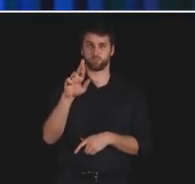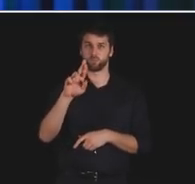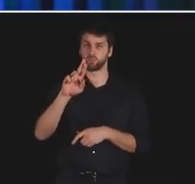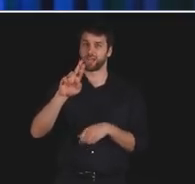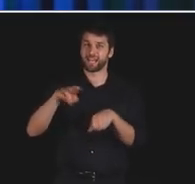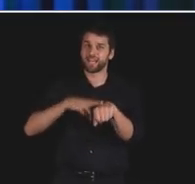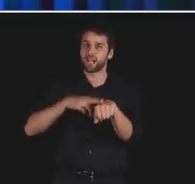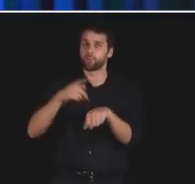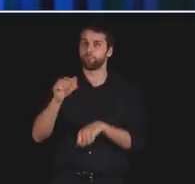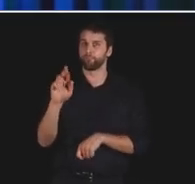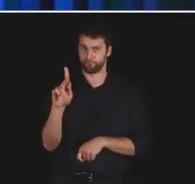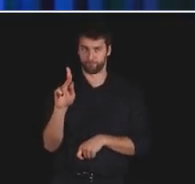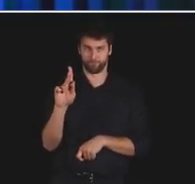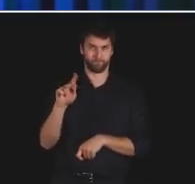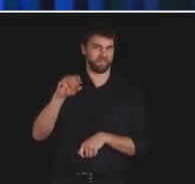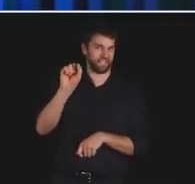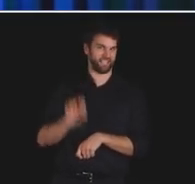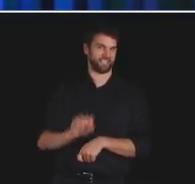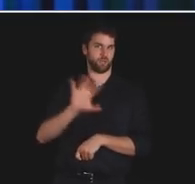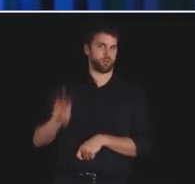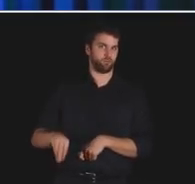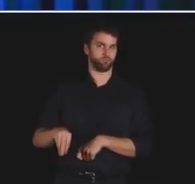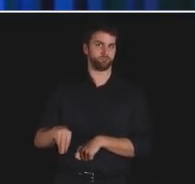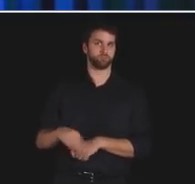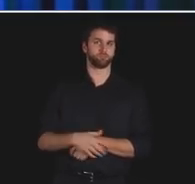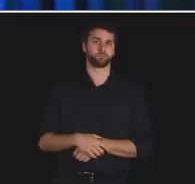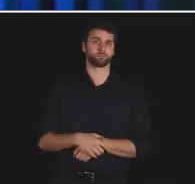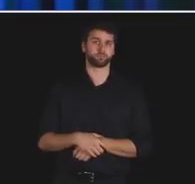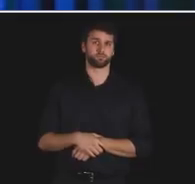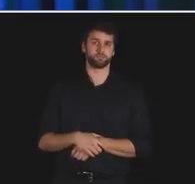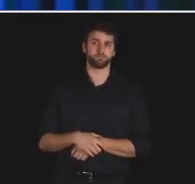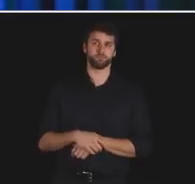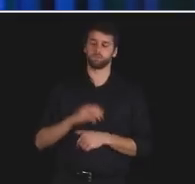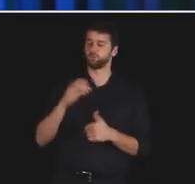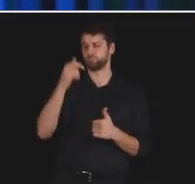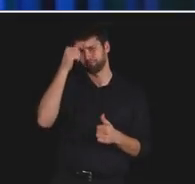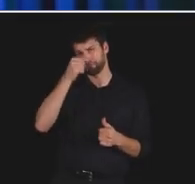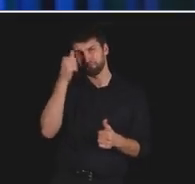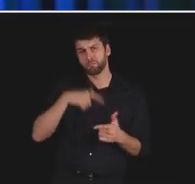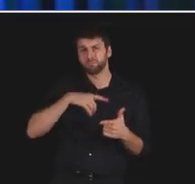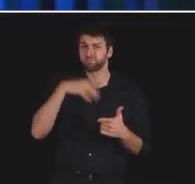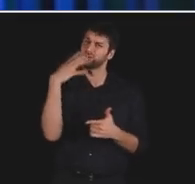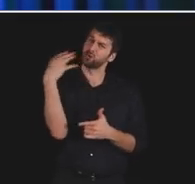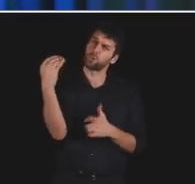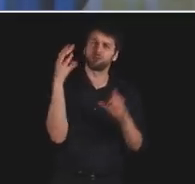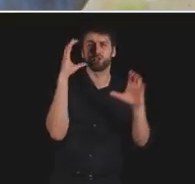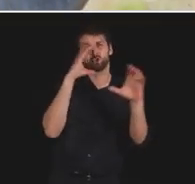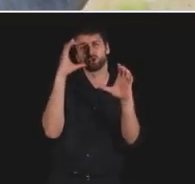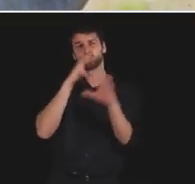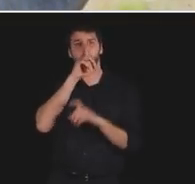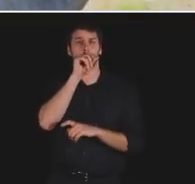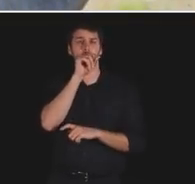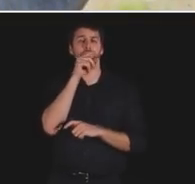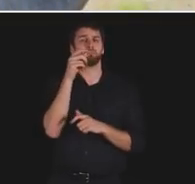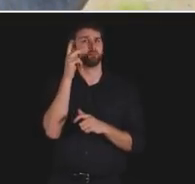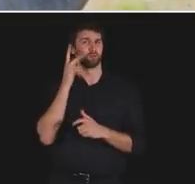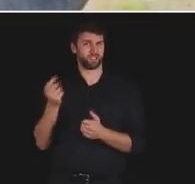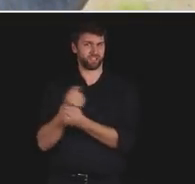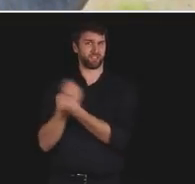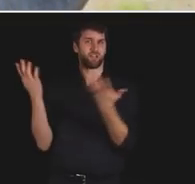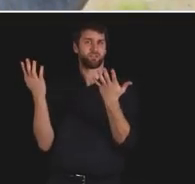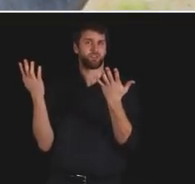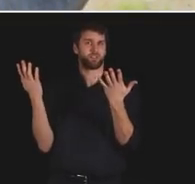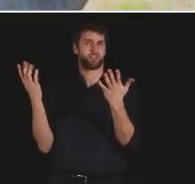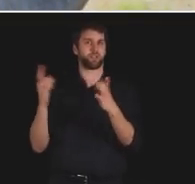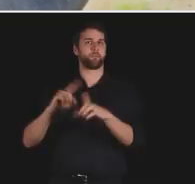see everything else that's out there along the way as well. But, you know, when people were looking at the African buffalo coming at